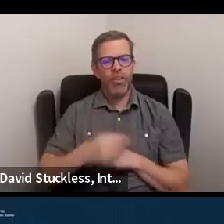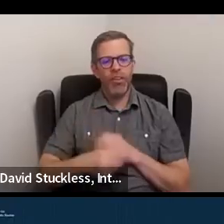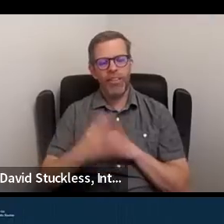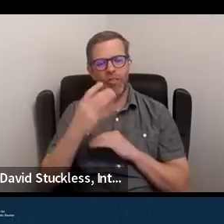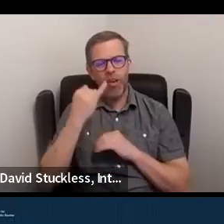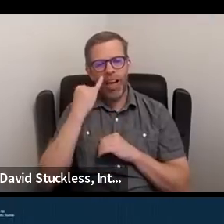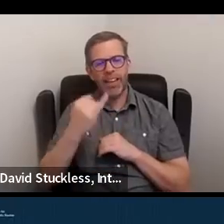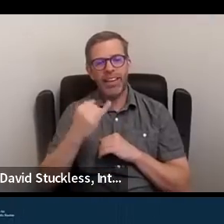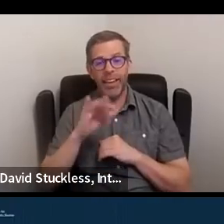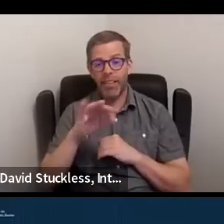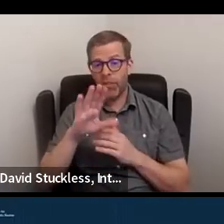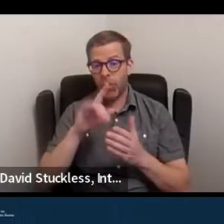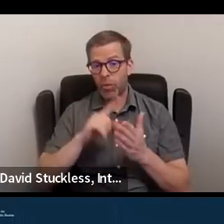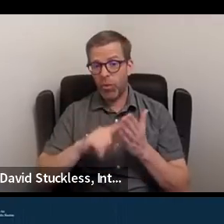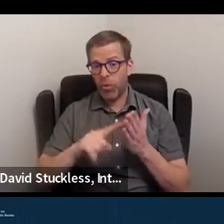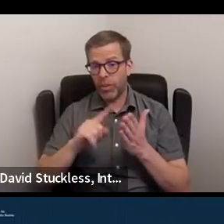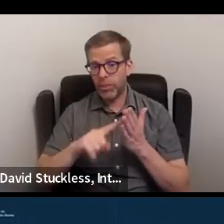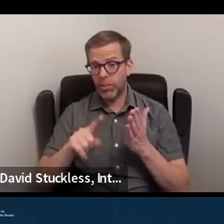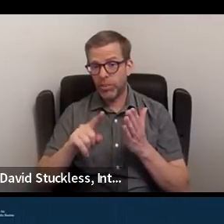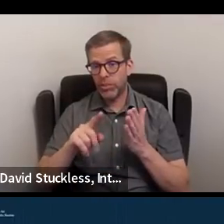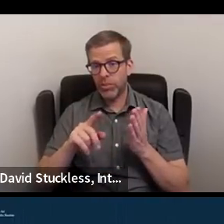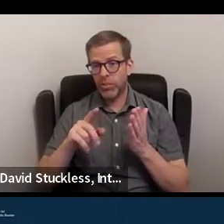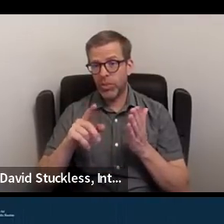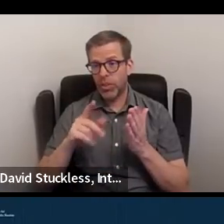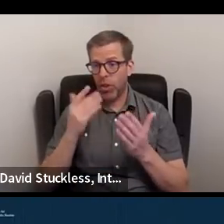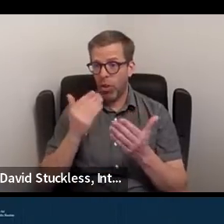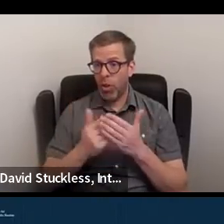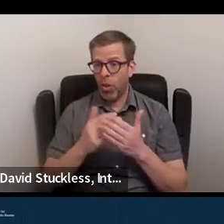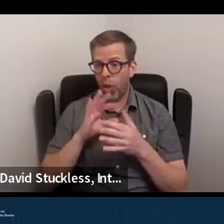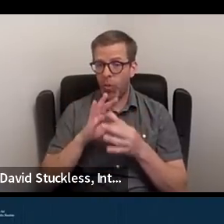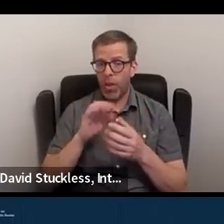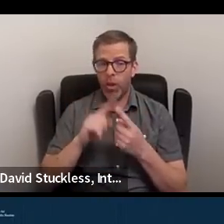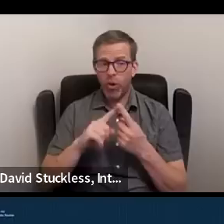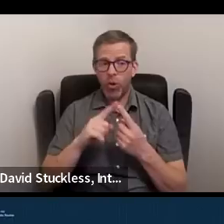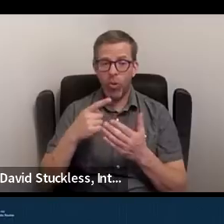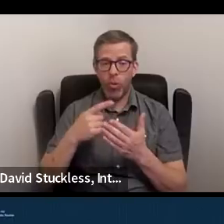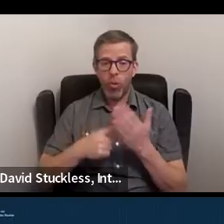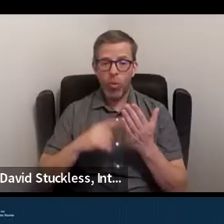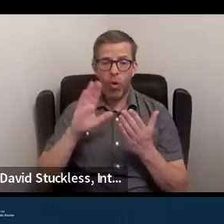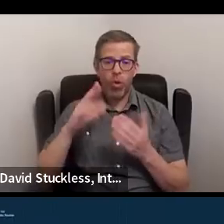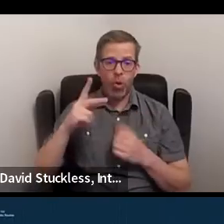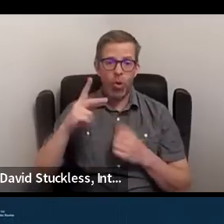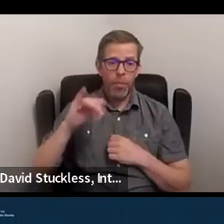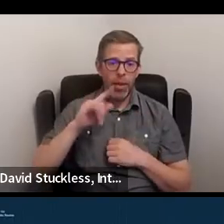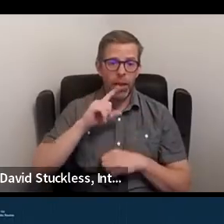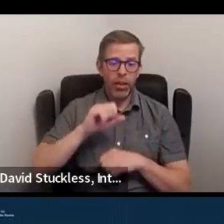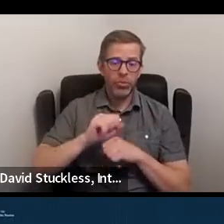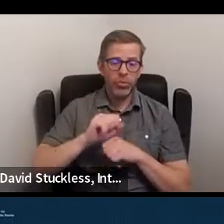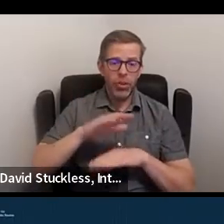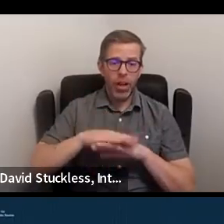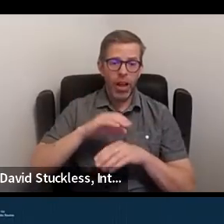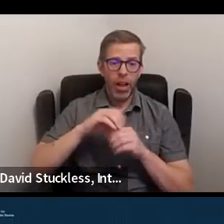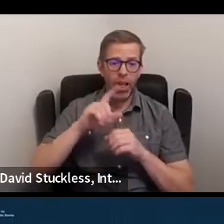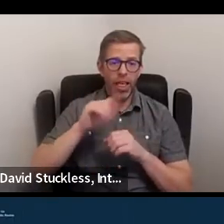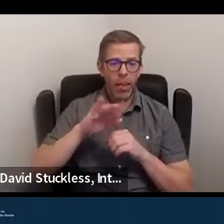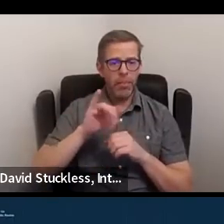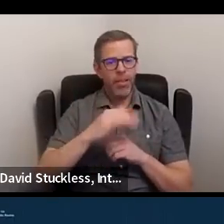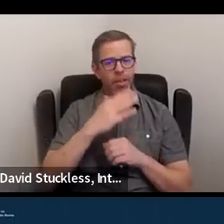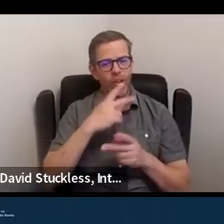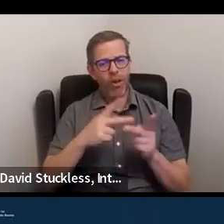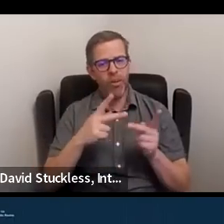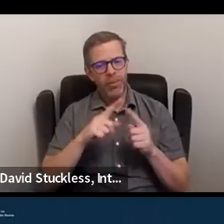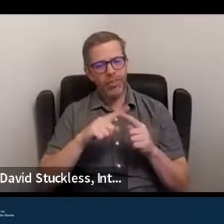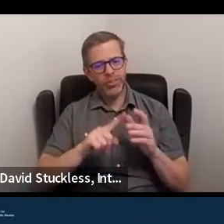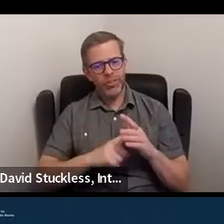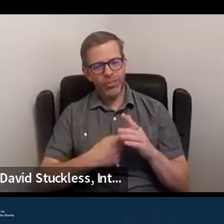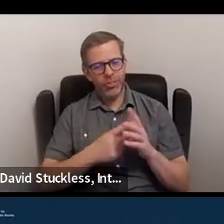where, if your research is closely related to what your PI is working on in the lab, that's a good place to start. Start with